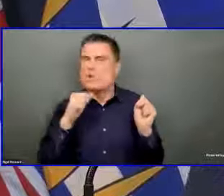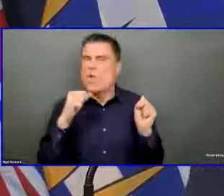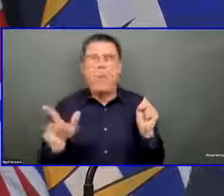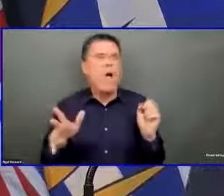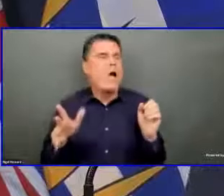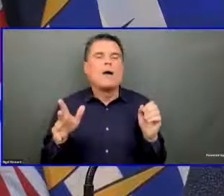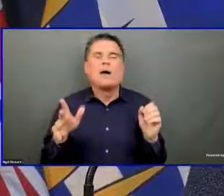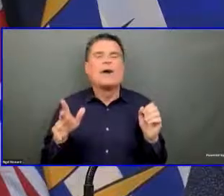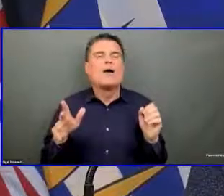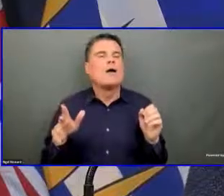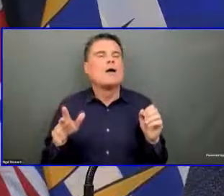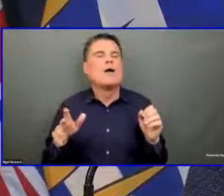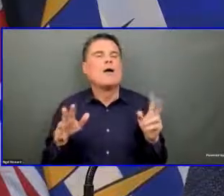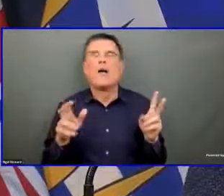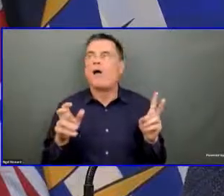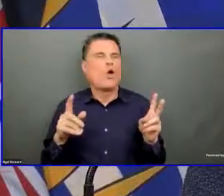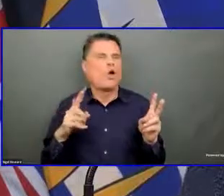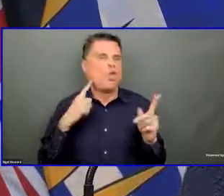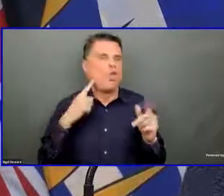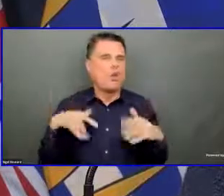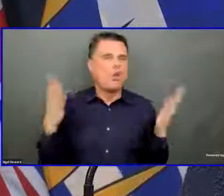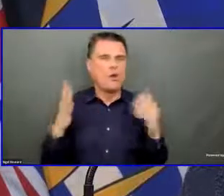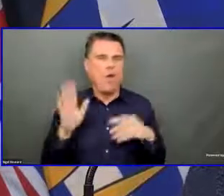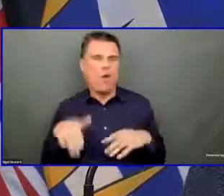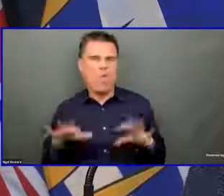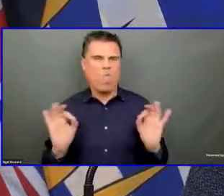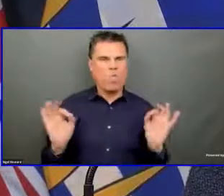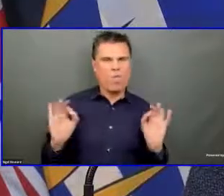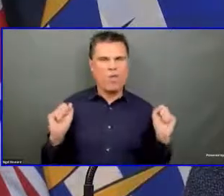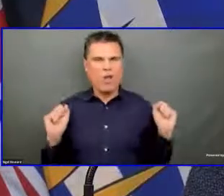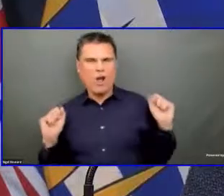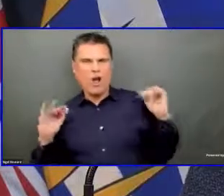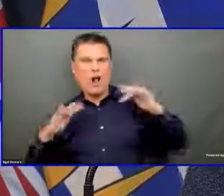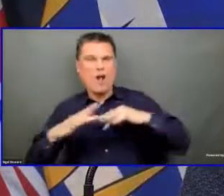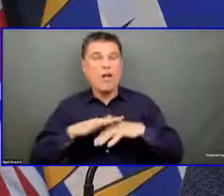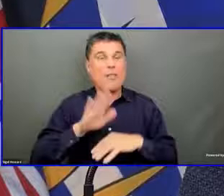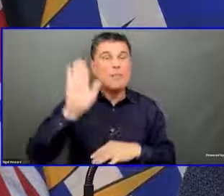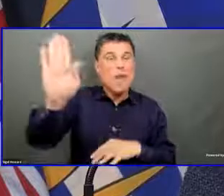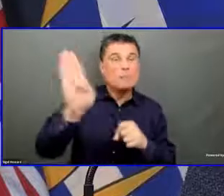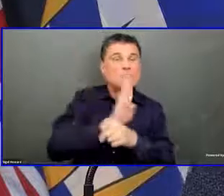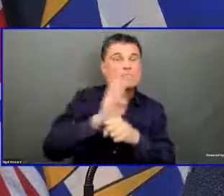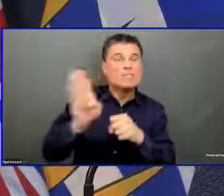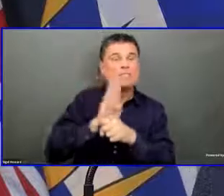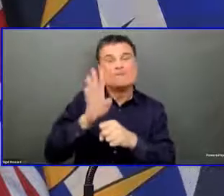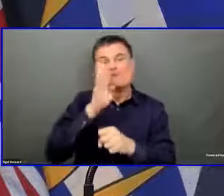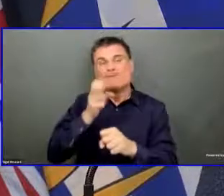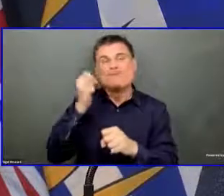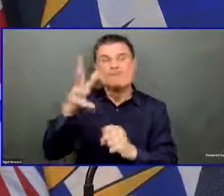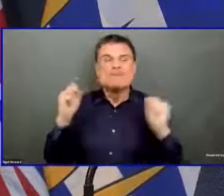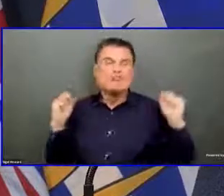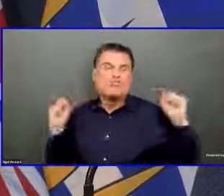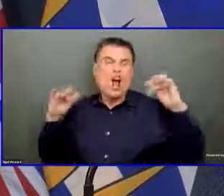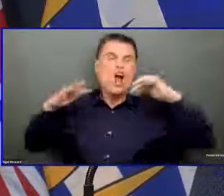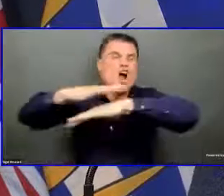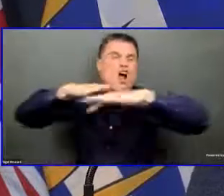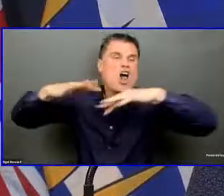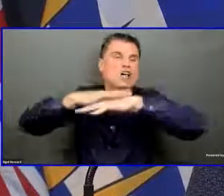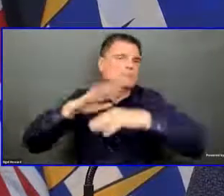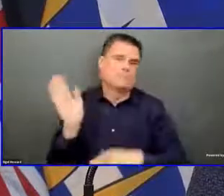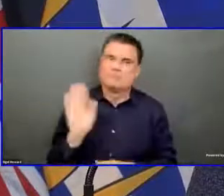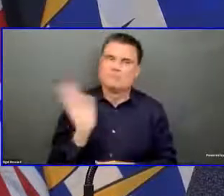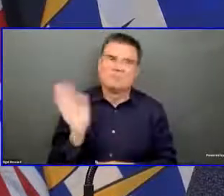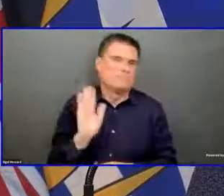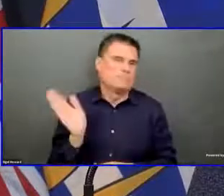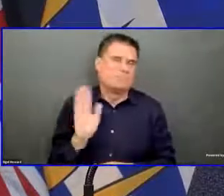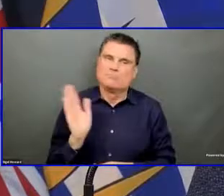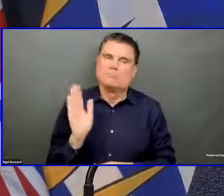their businesses at risk. We all recognize that importance. And in the spirit of that, my